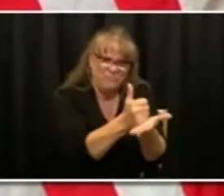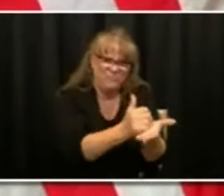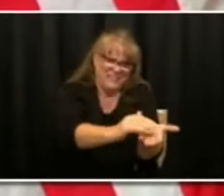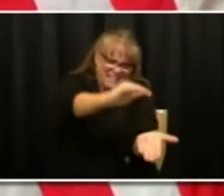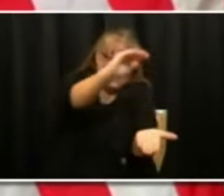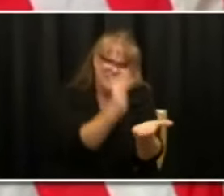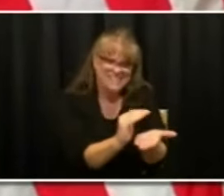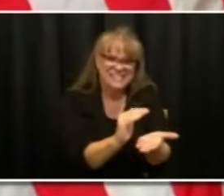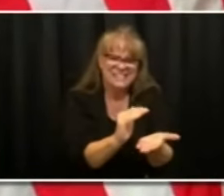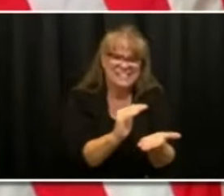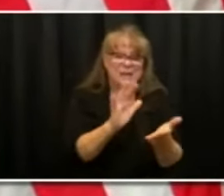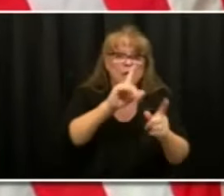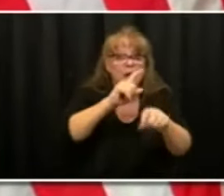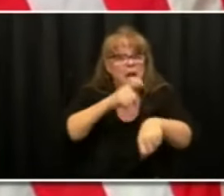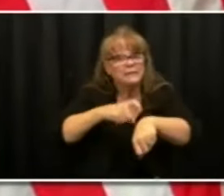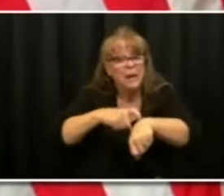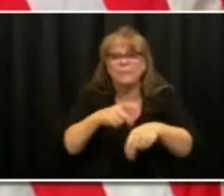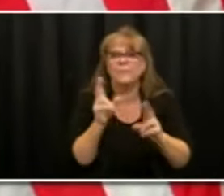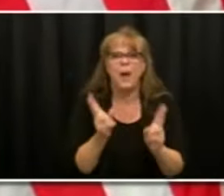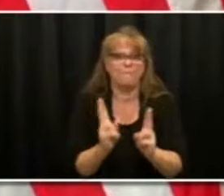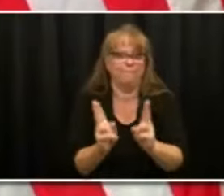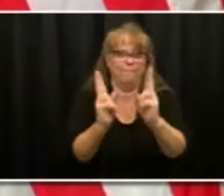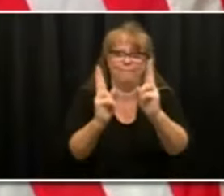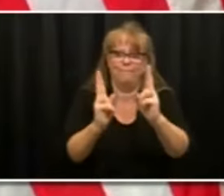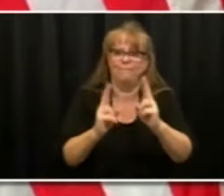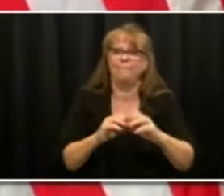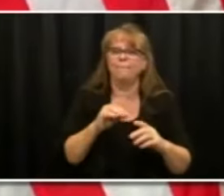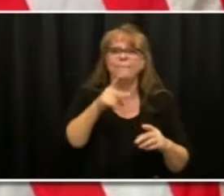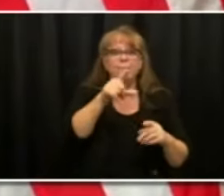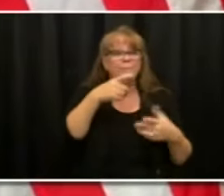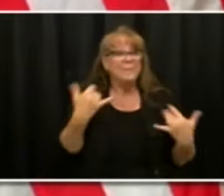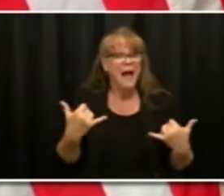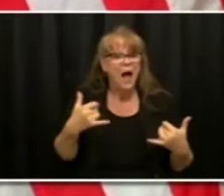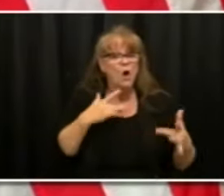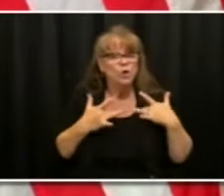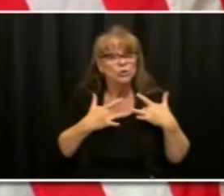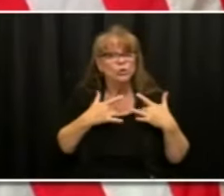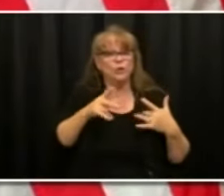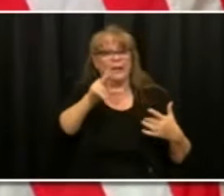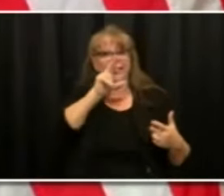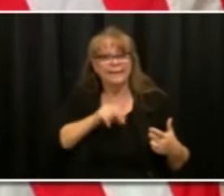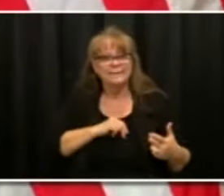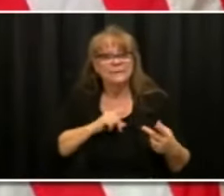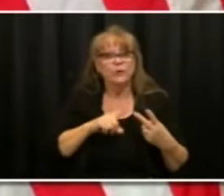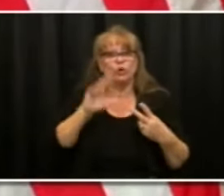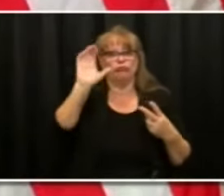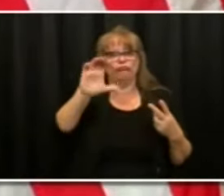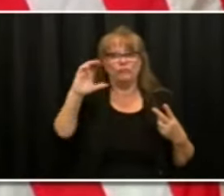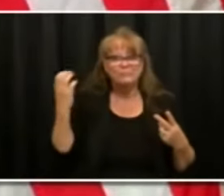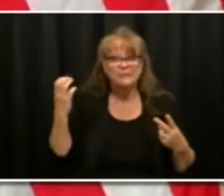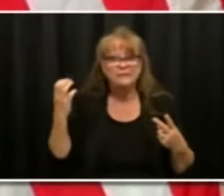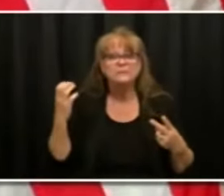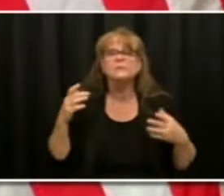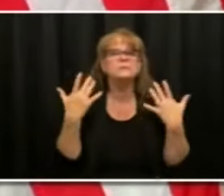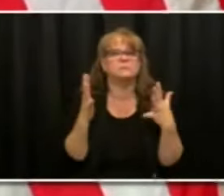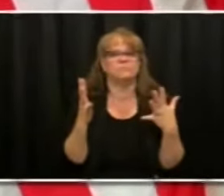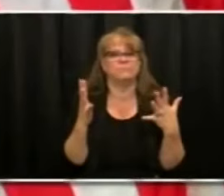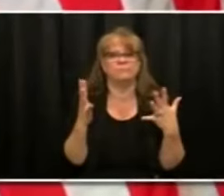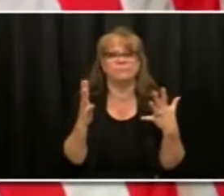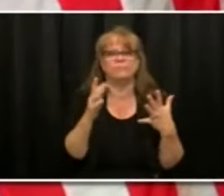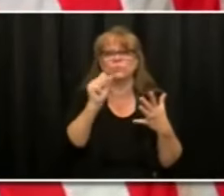before the holiday season, and we need to do it. Every one of us needs to really ask ourselves, what is our